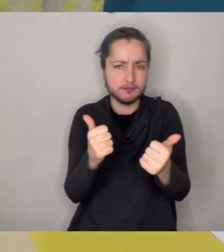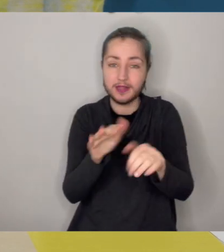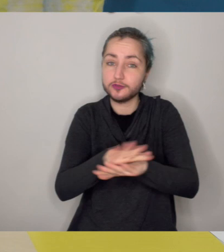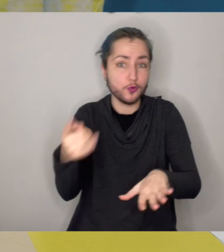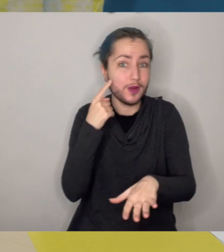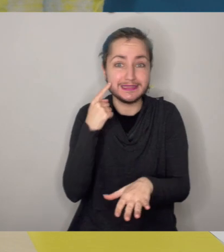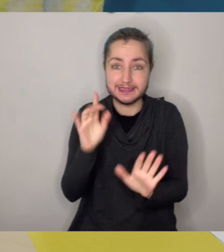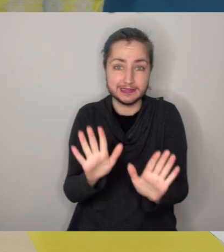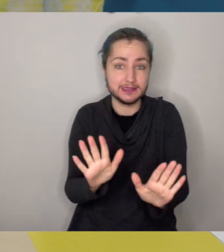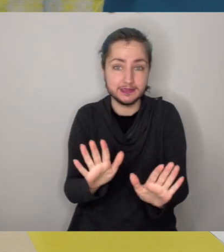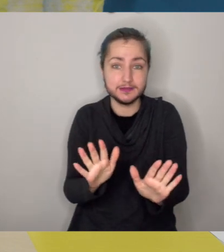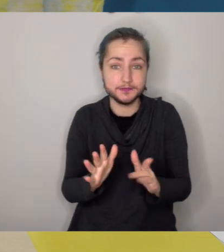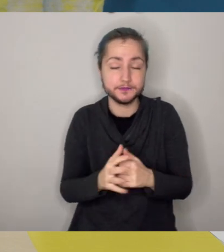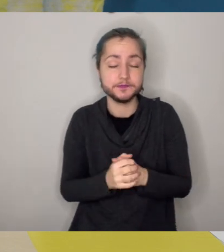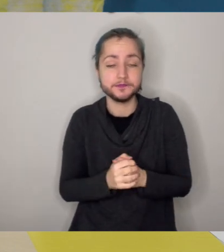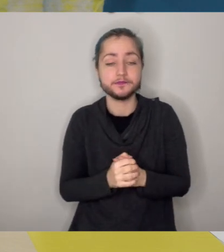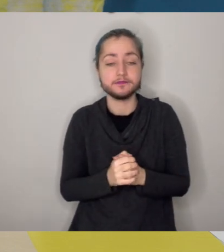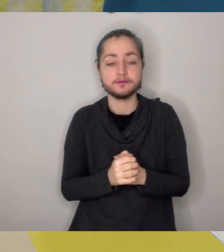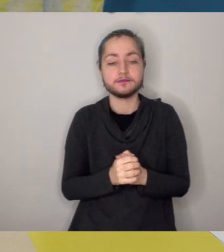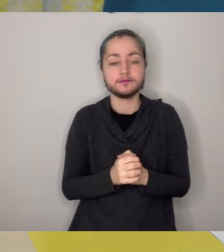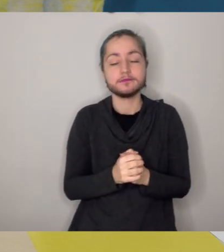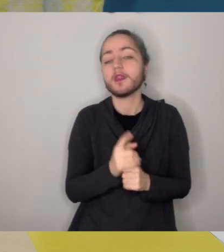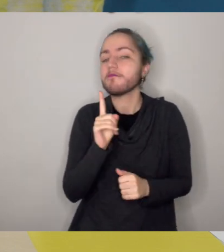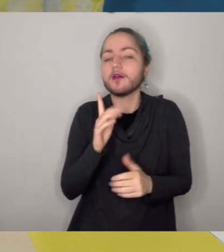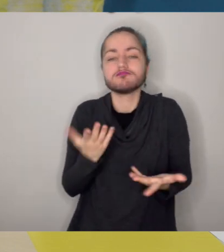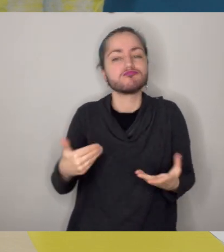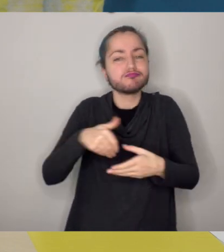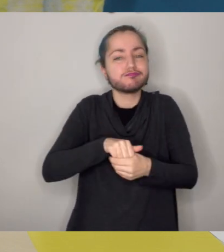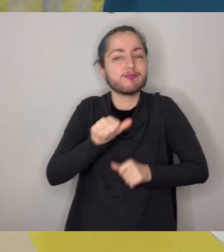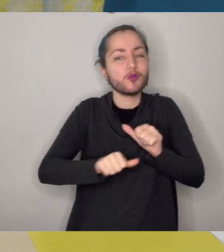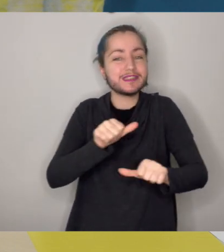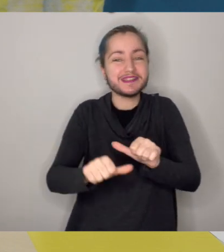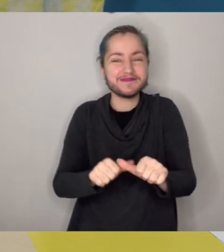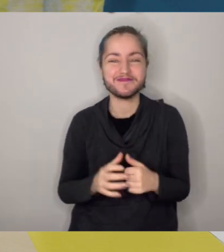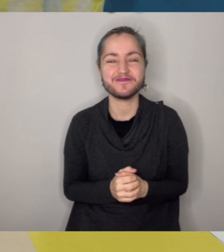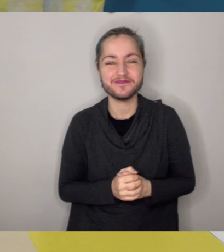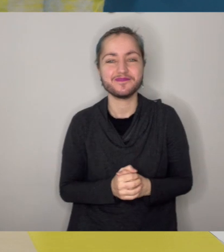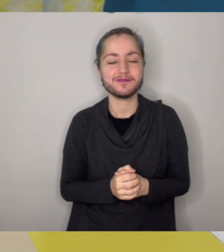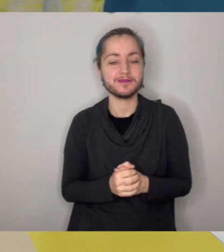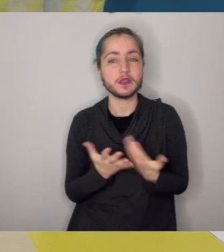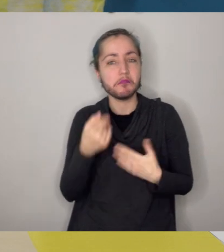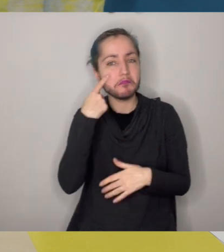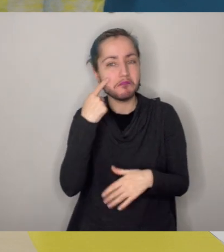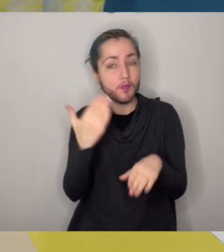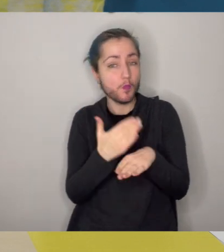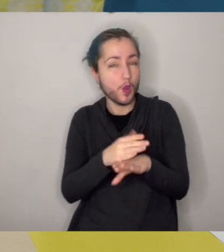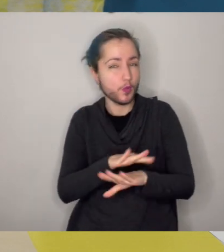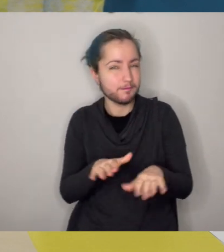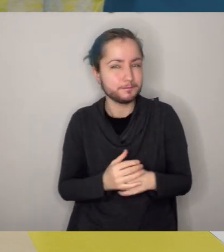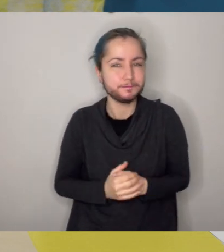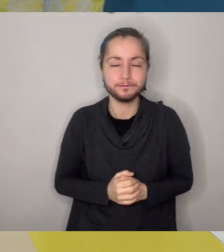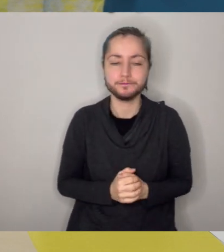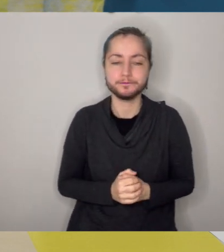it's okay. It is not the easiest thing in the world to do, but is all part of the process. So